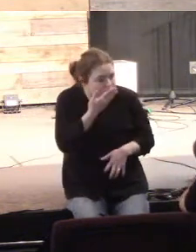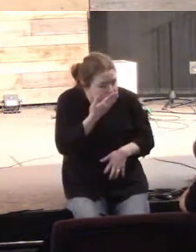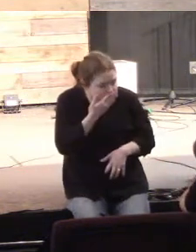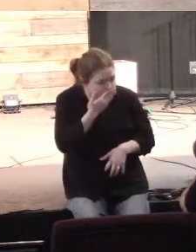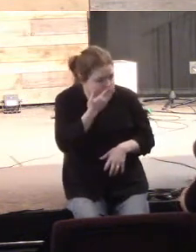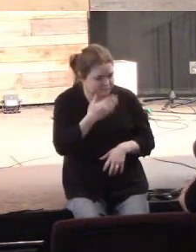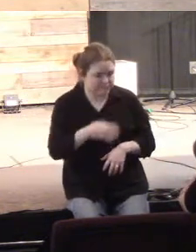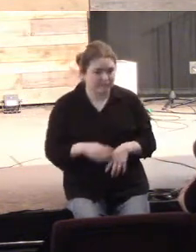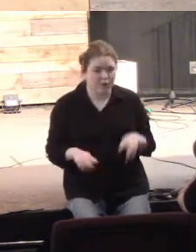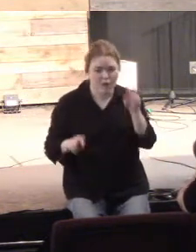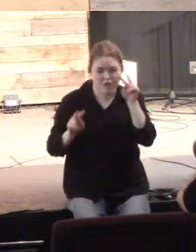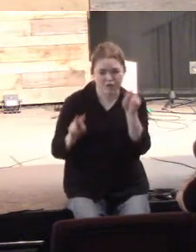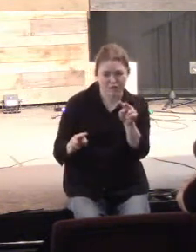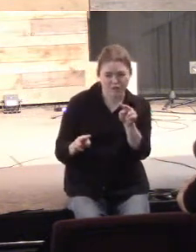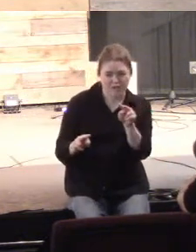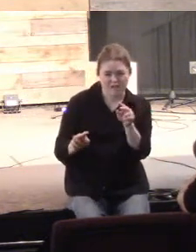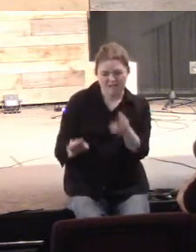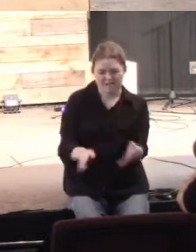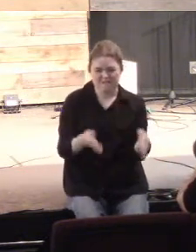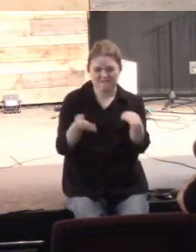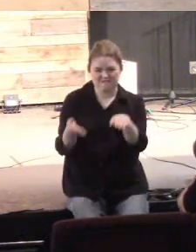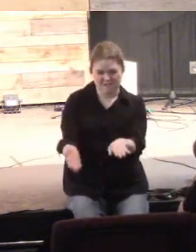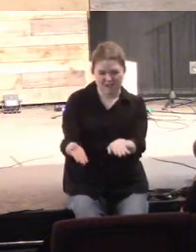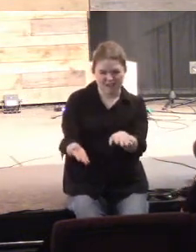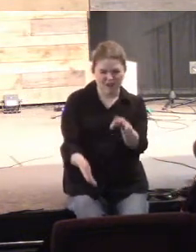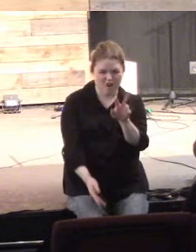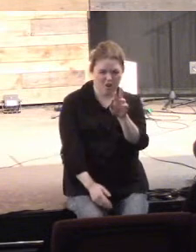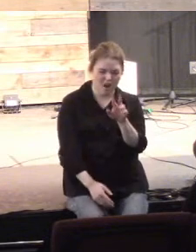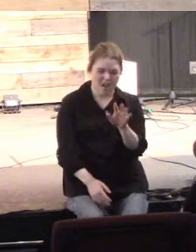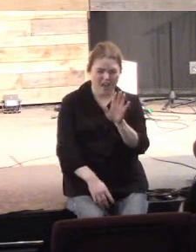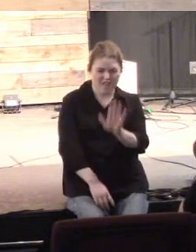Look at them, dead, rotting flesh.